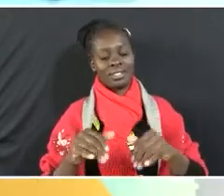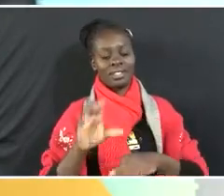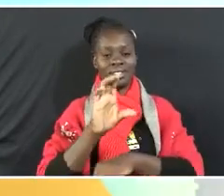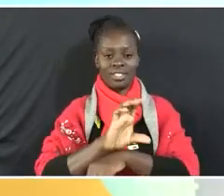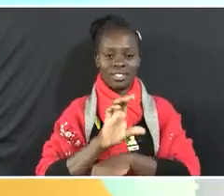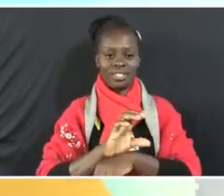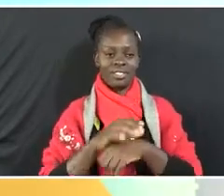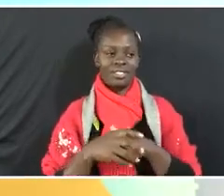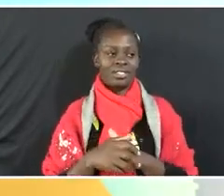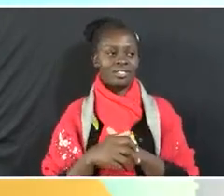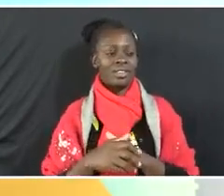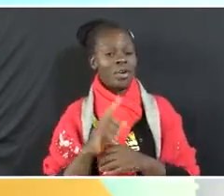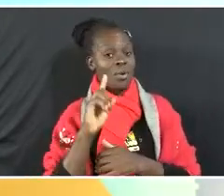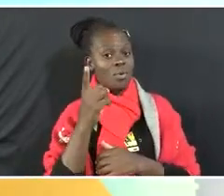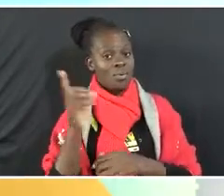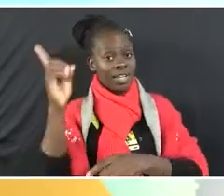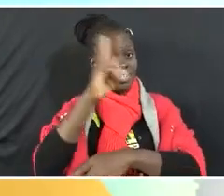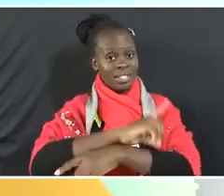there.